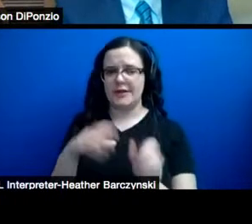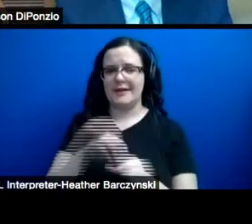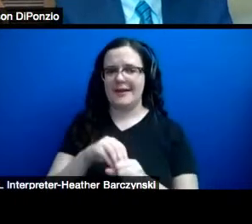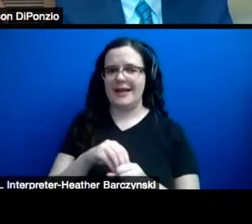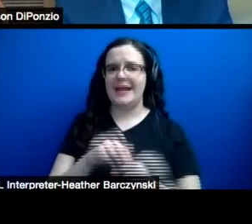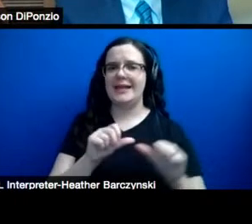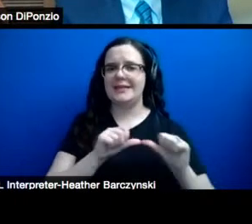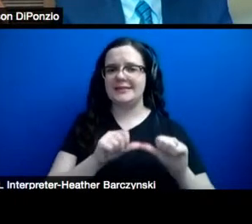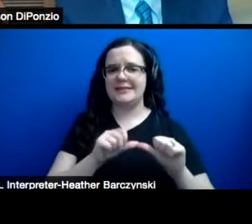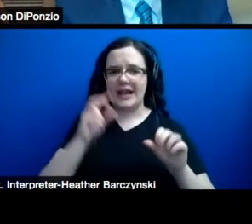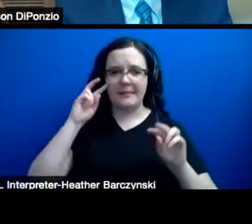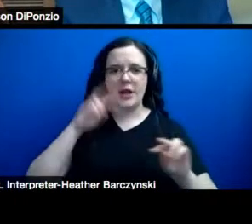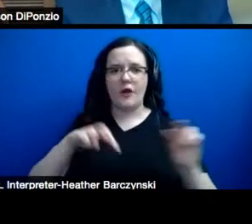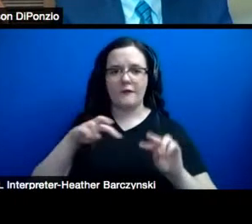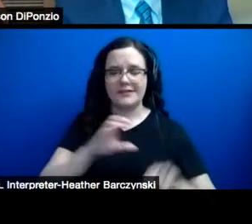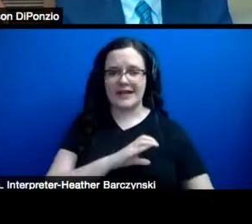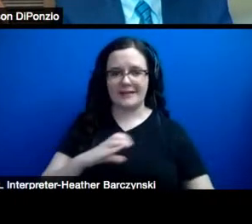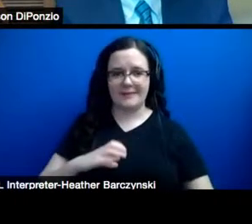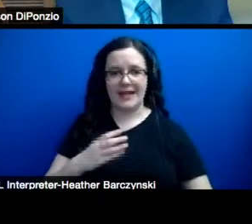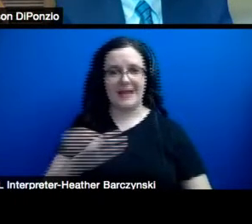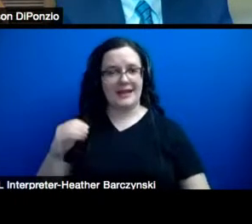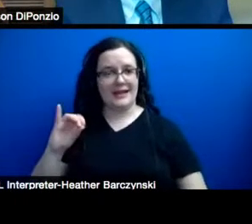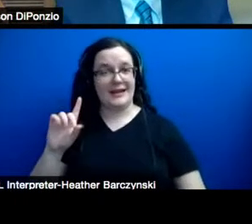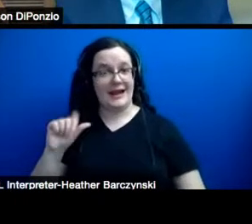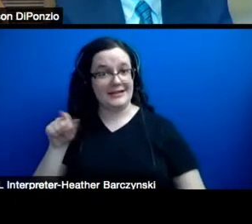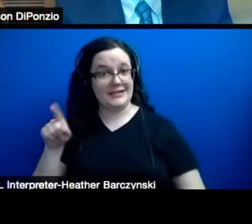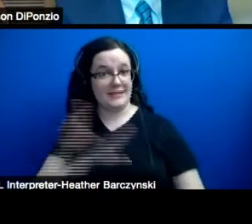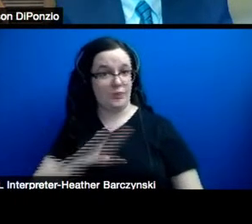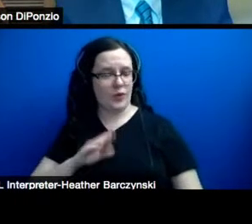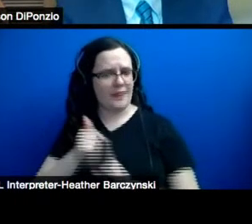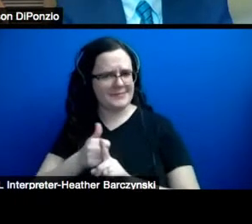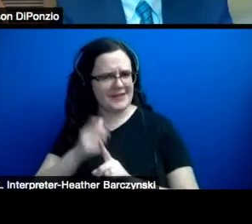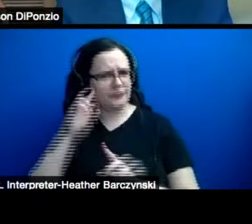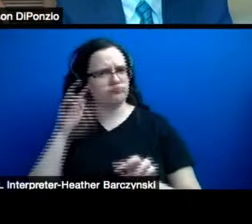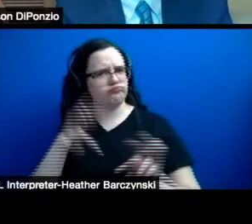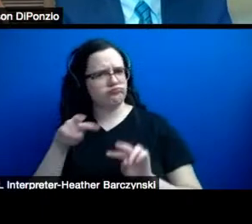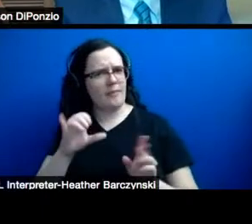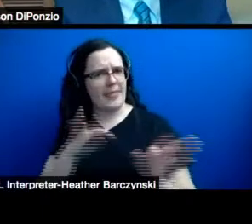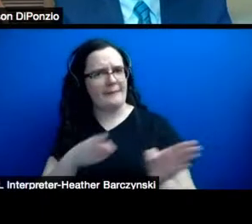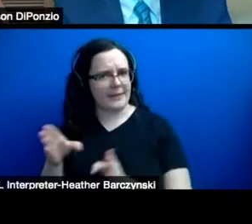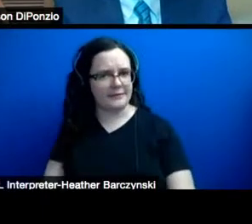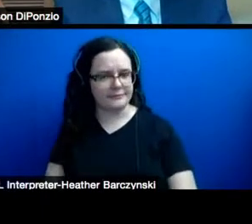Oversight Committee and Idea Board are reviewing this plan. And